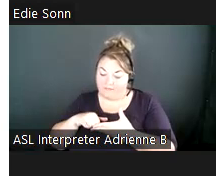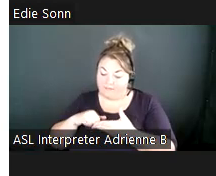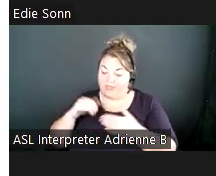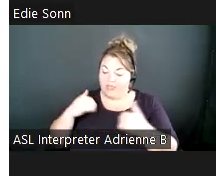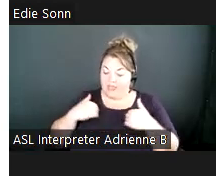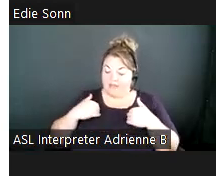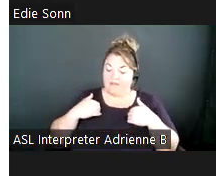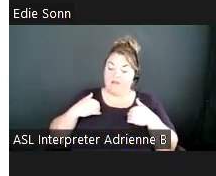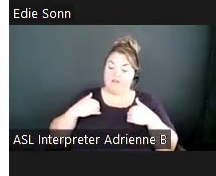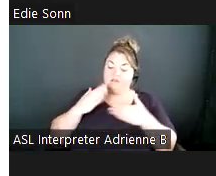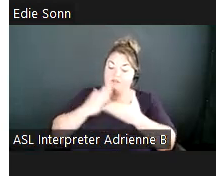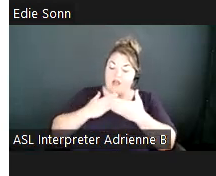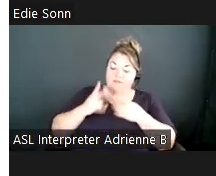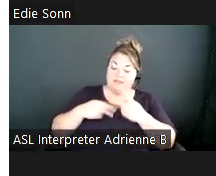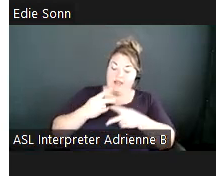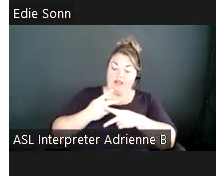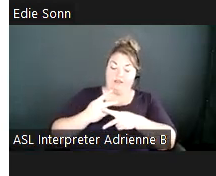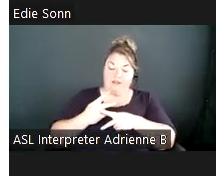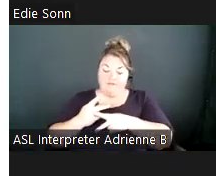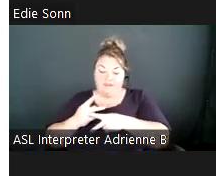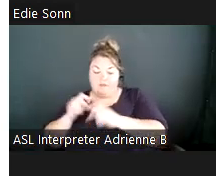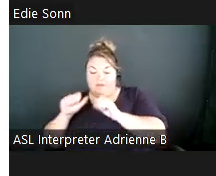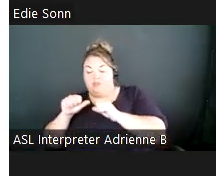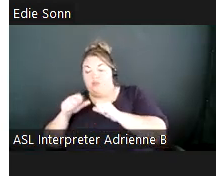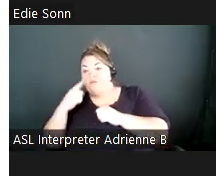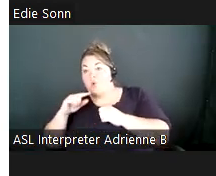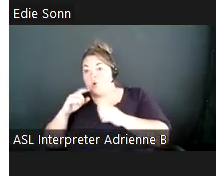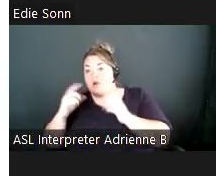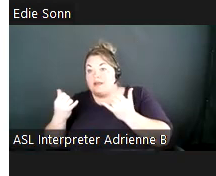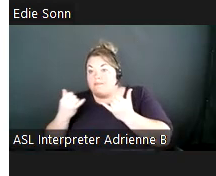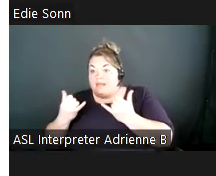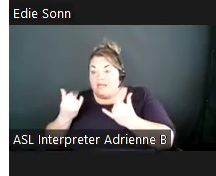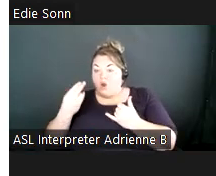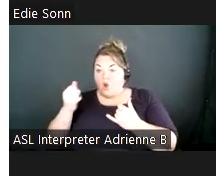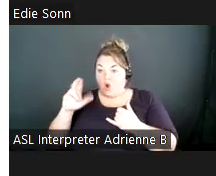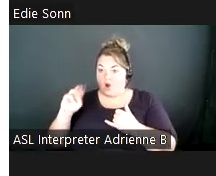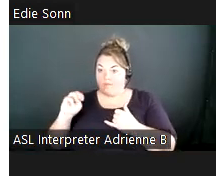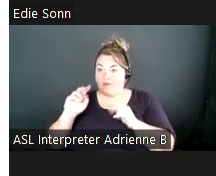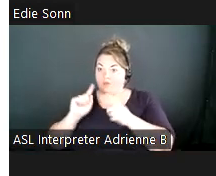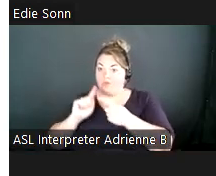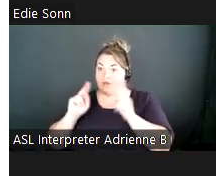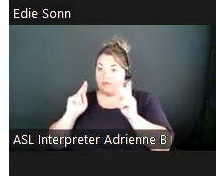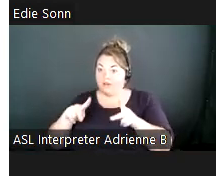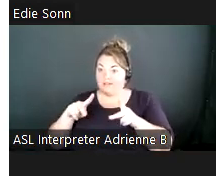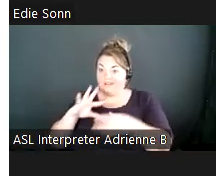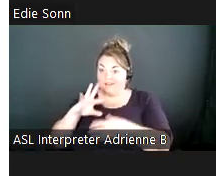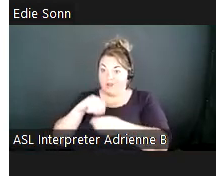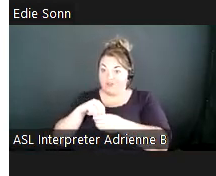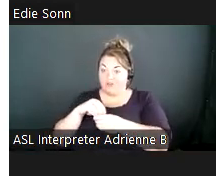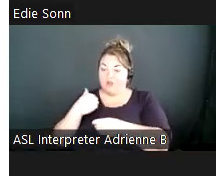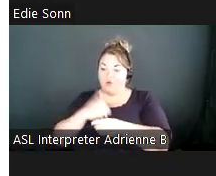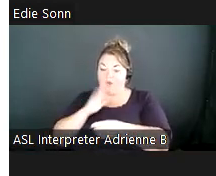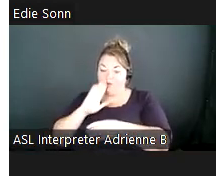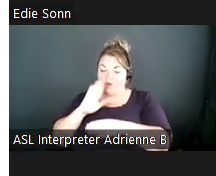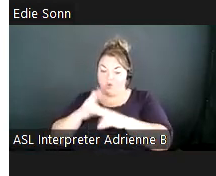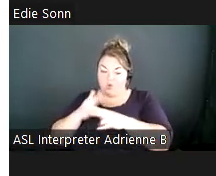has some kind of potential for immediate harm to the person in question, we would call